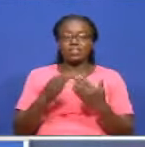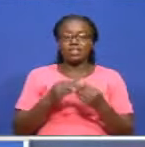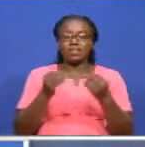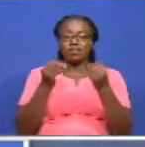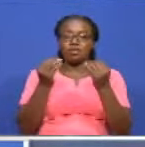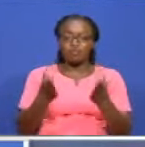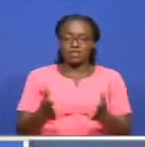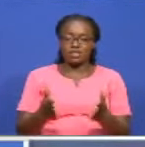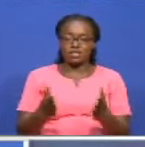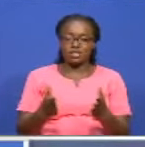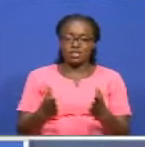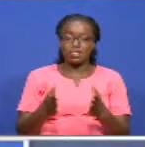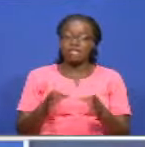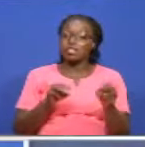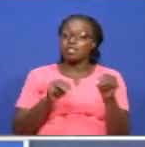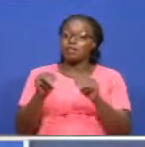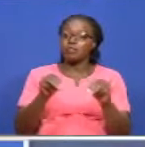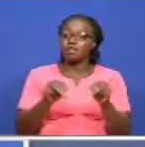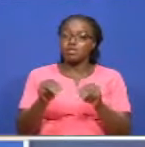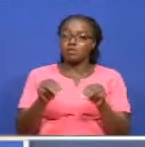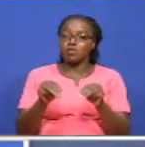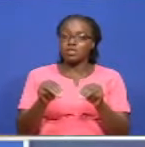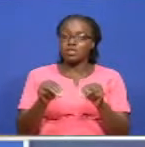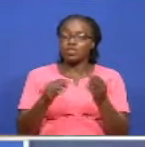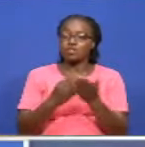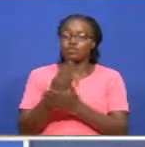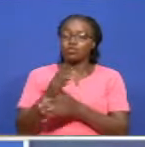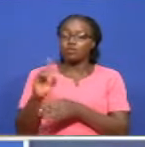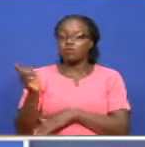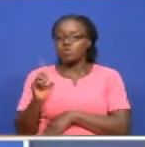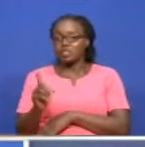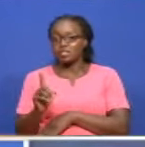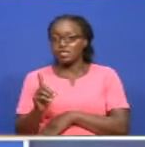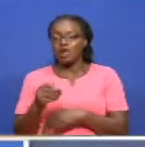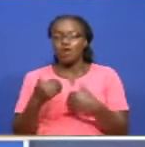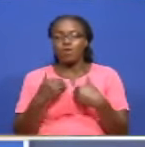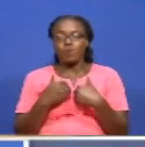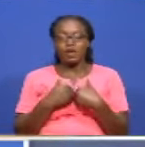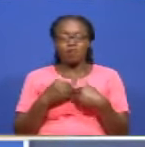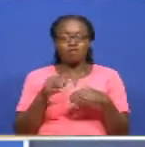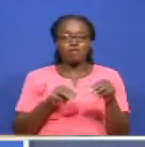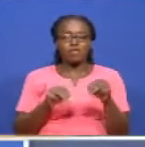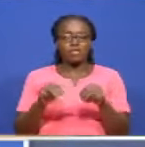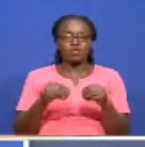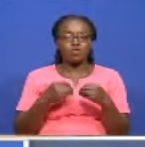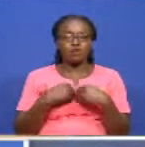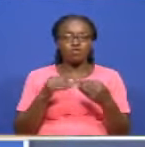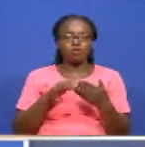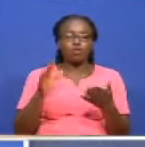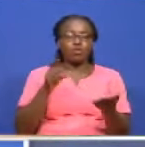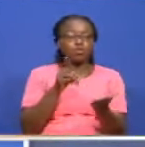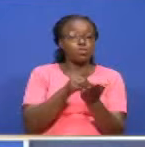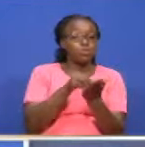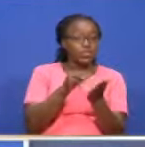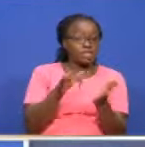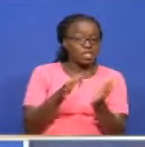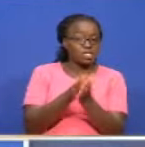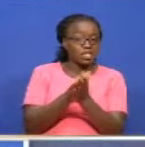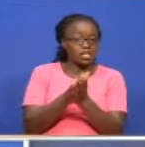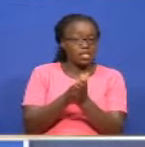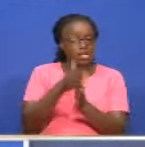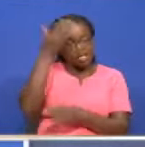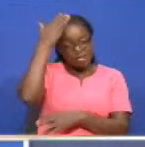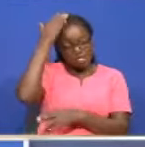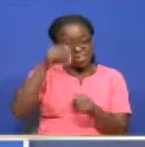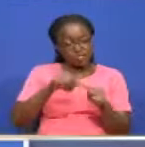The management and also through the ministry, we've managed to get more doctors and more nurses, and we continue to